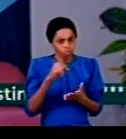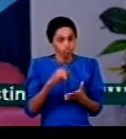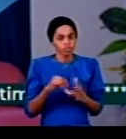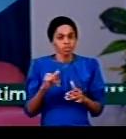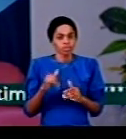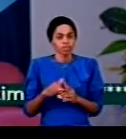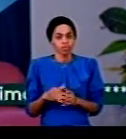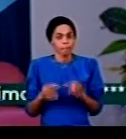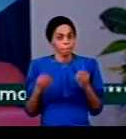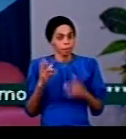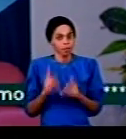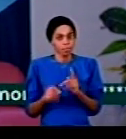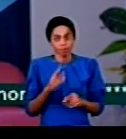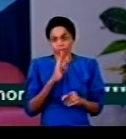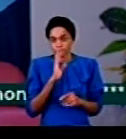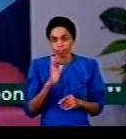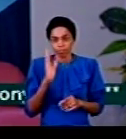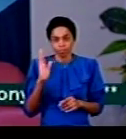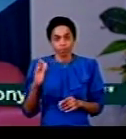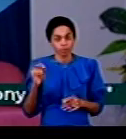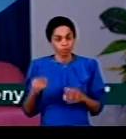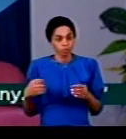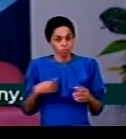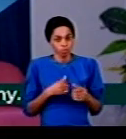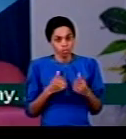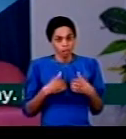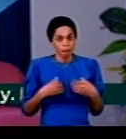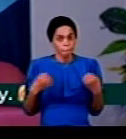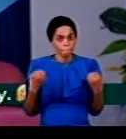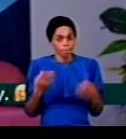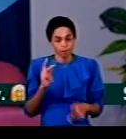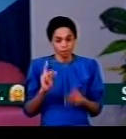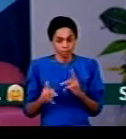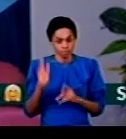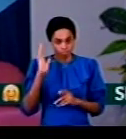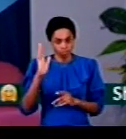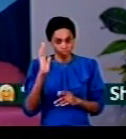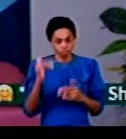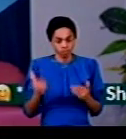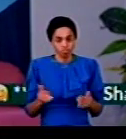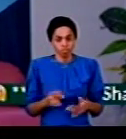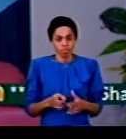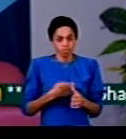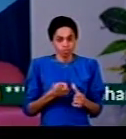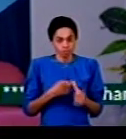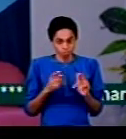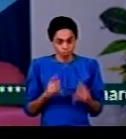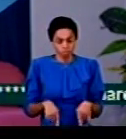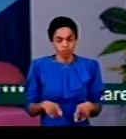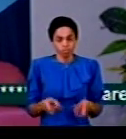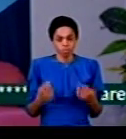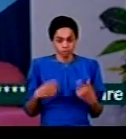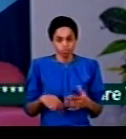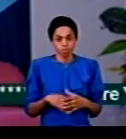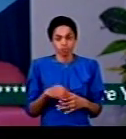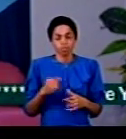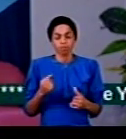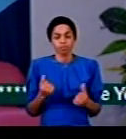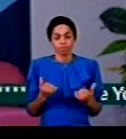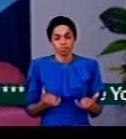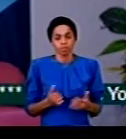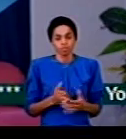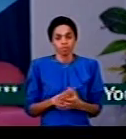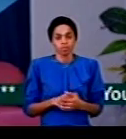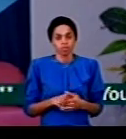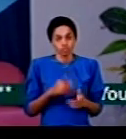are doing that, keep on checking yourself. Keep on checking yourself. Check yourself. Check yourself. Check yourself. Check